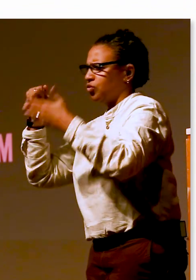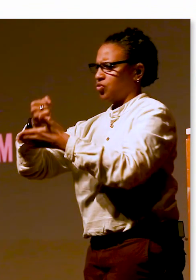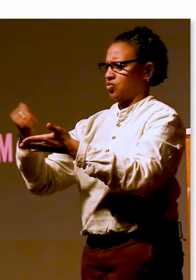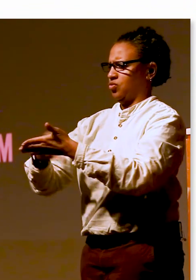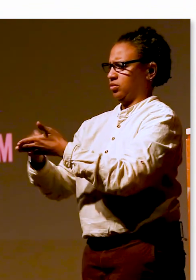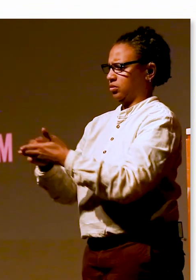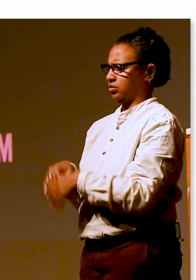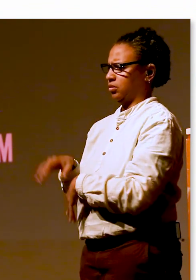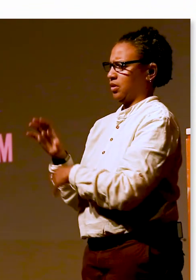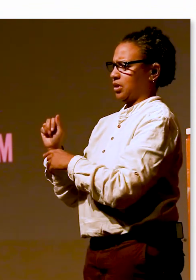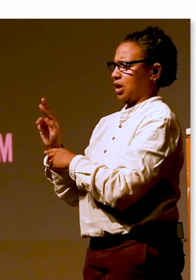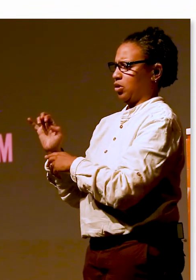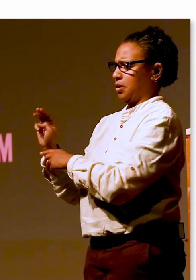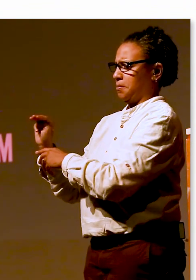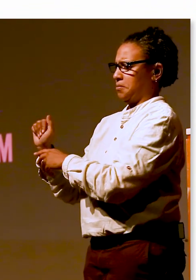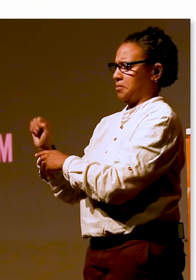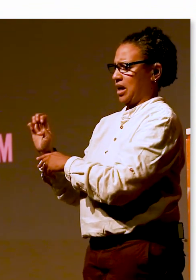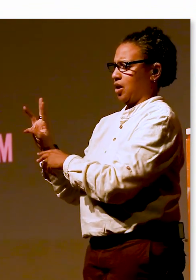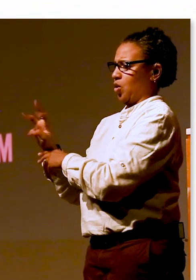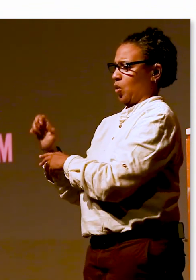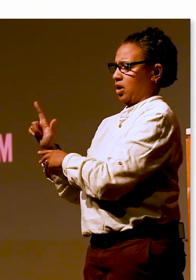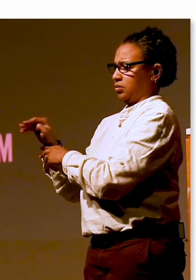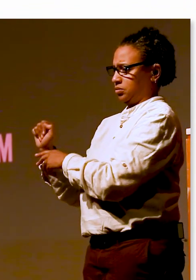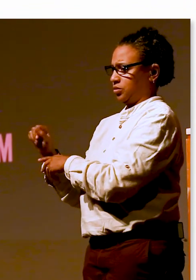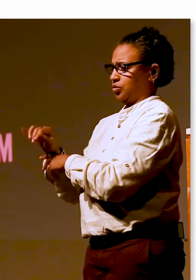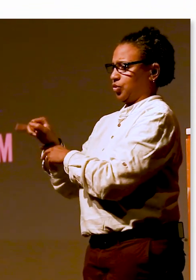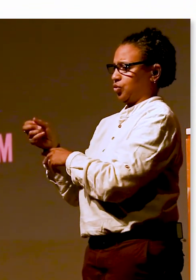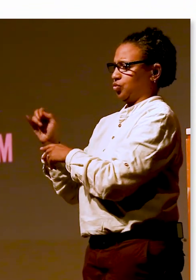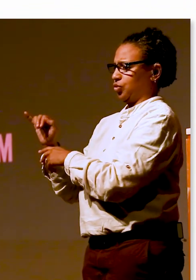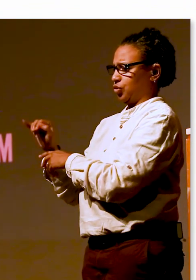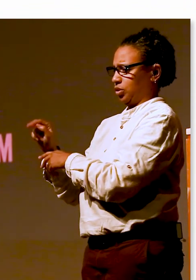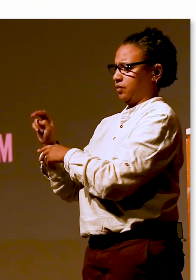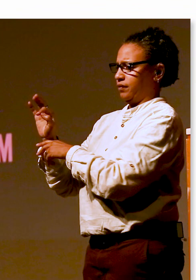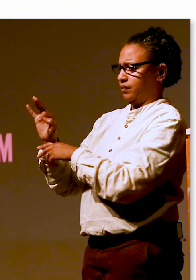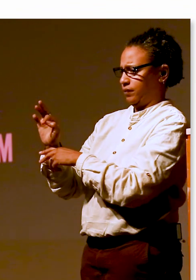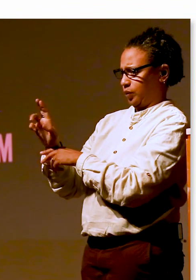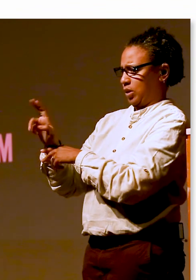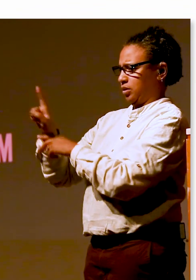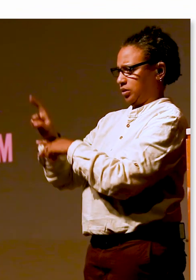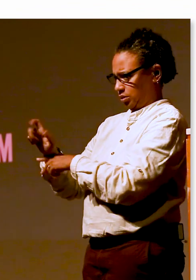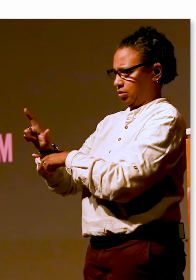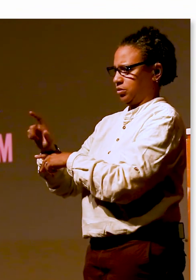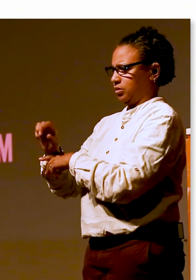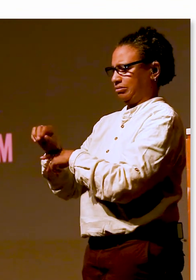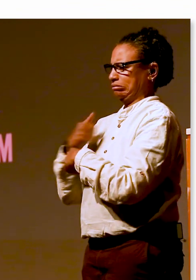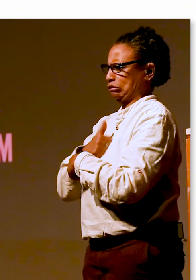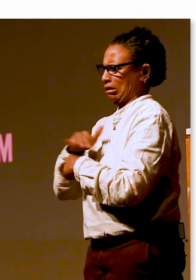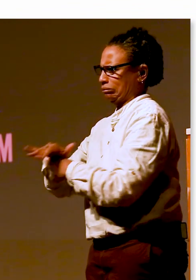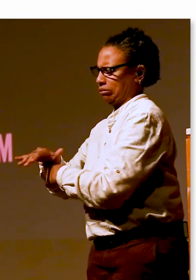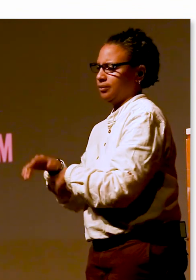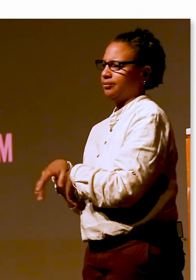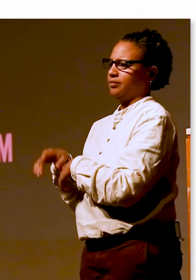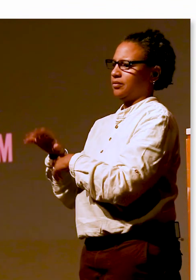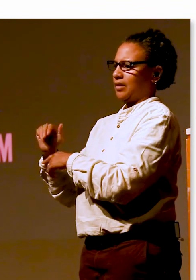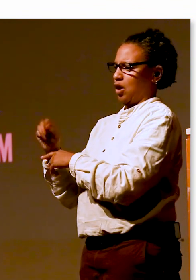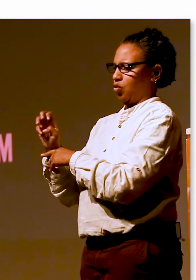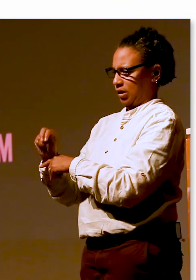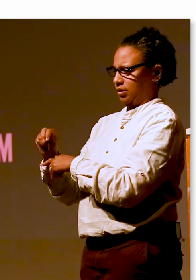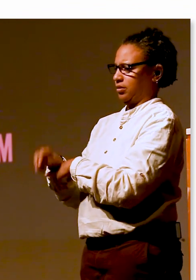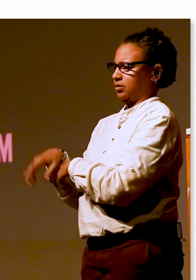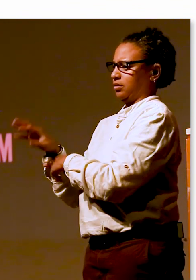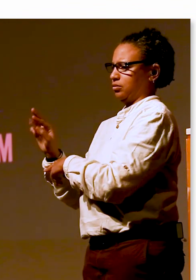Fazl Sheikh, Emmett Gowan, Richard Moss, and Dawood Bey. We would like to extend a